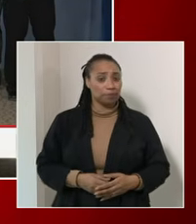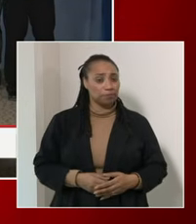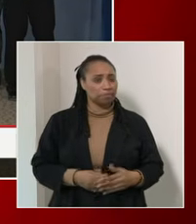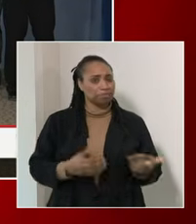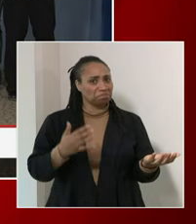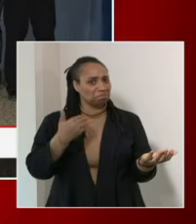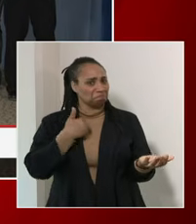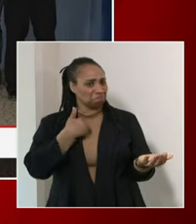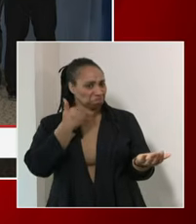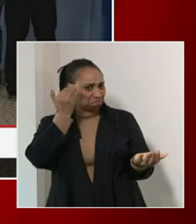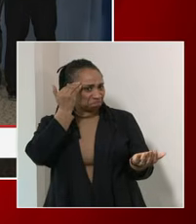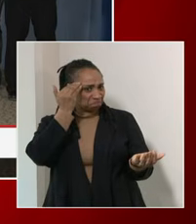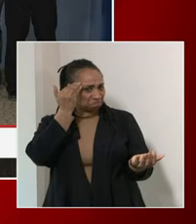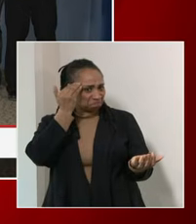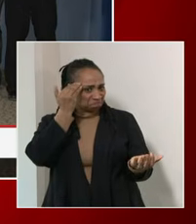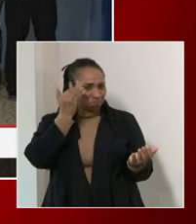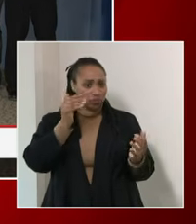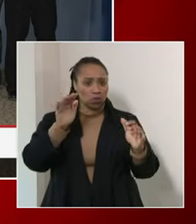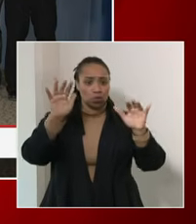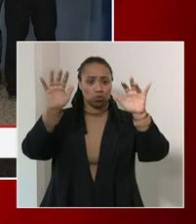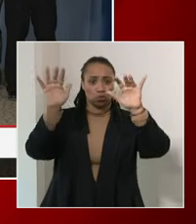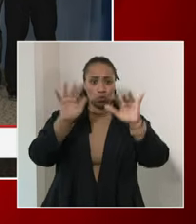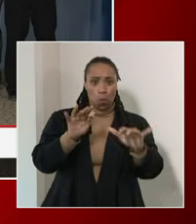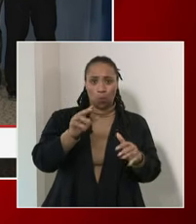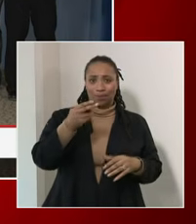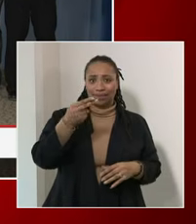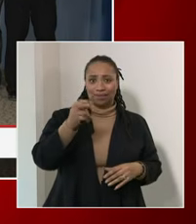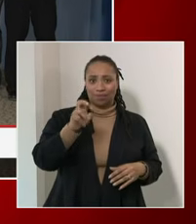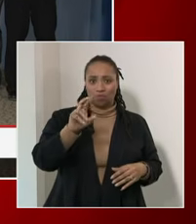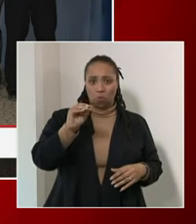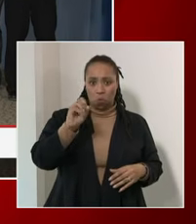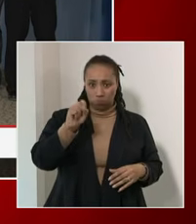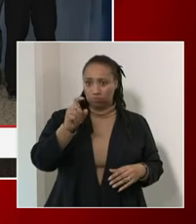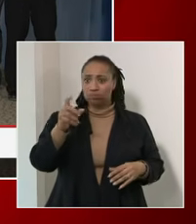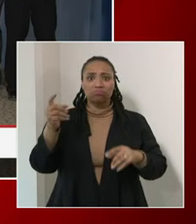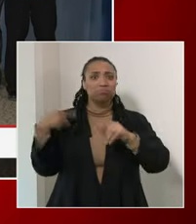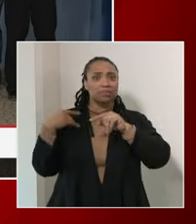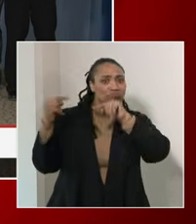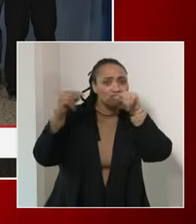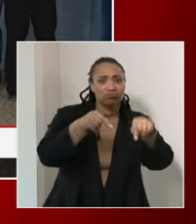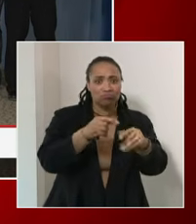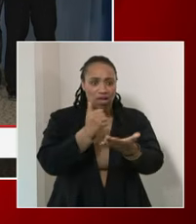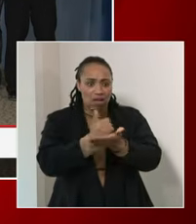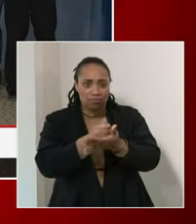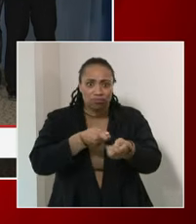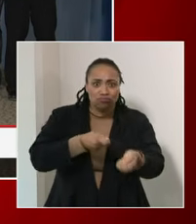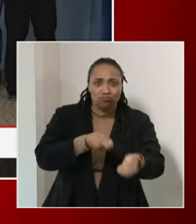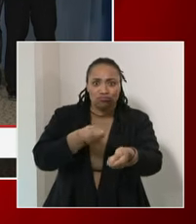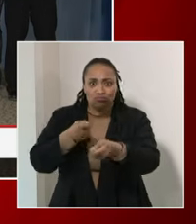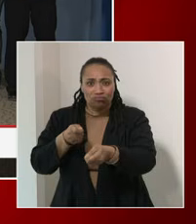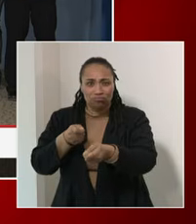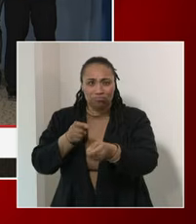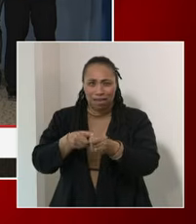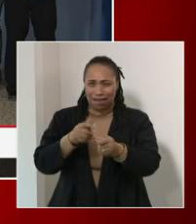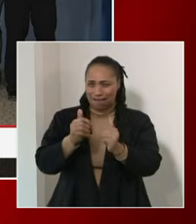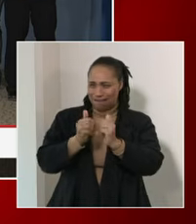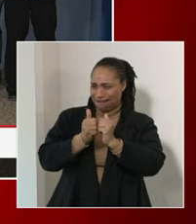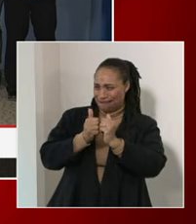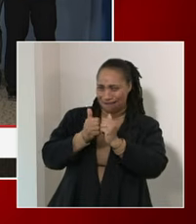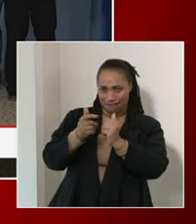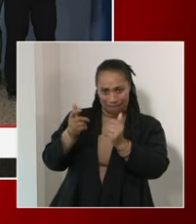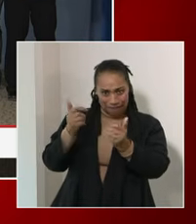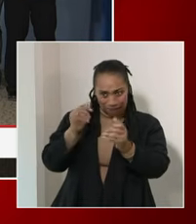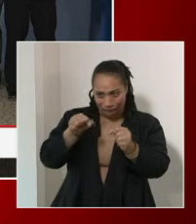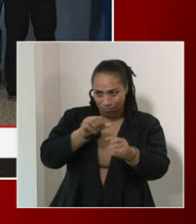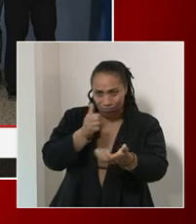getting around, but can you just share what's available for folks who are having particular challenges right now with